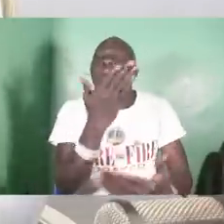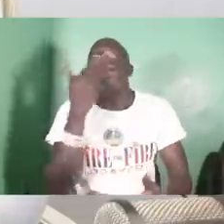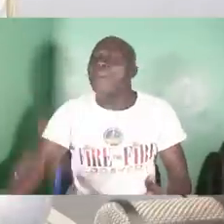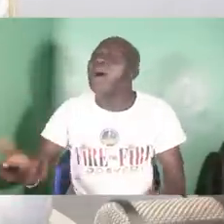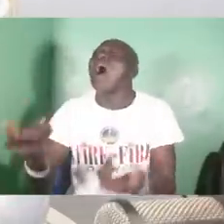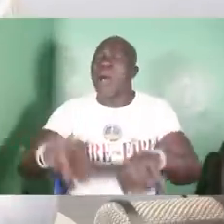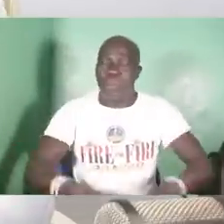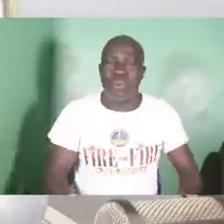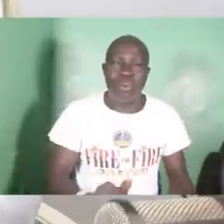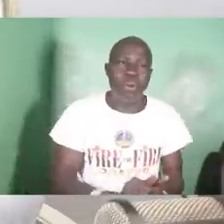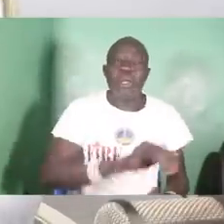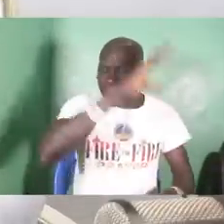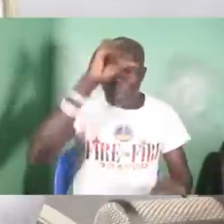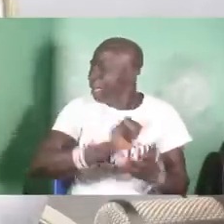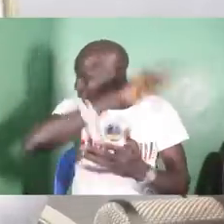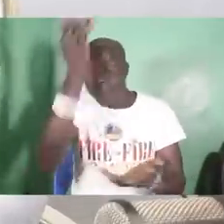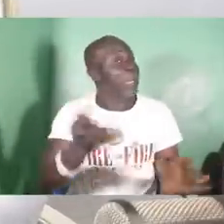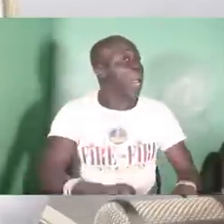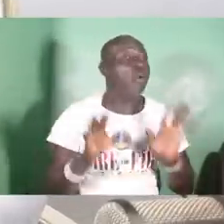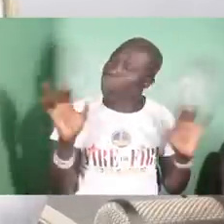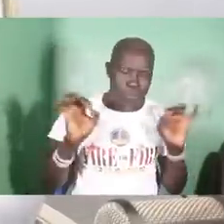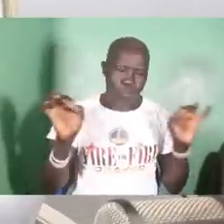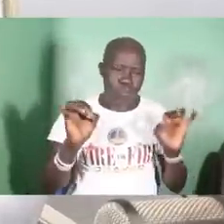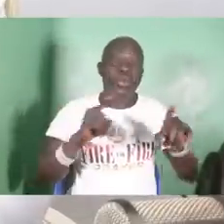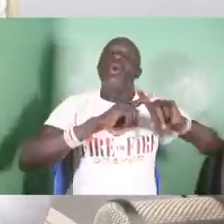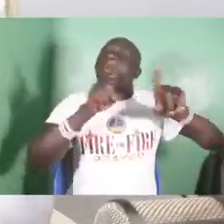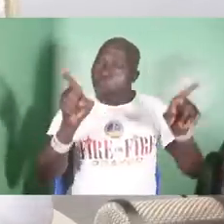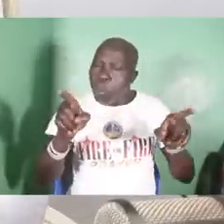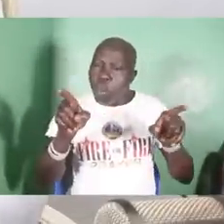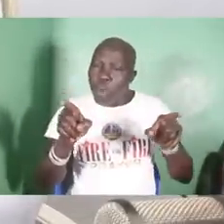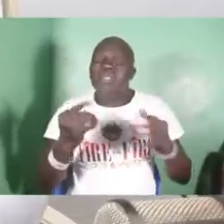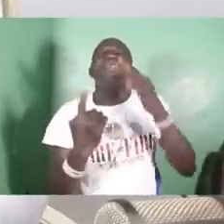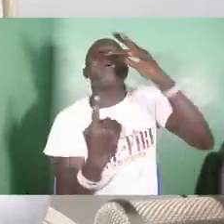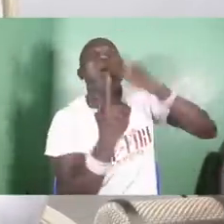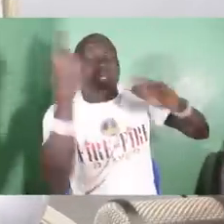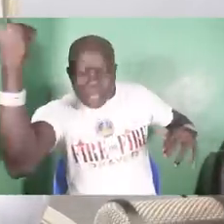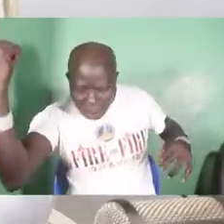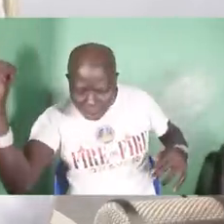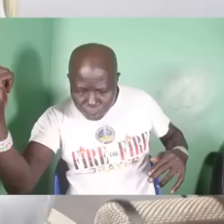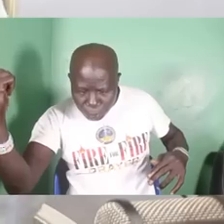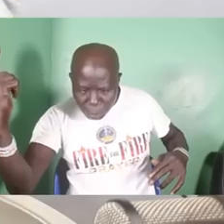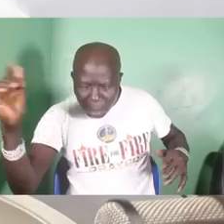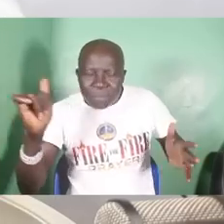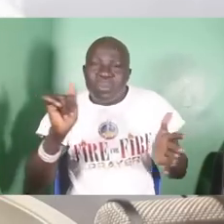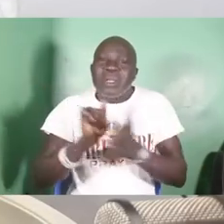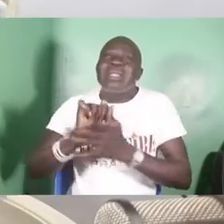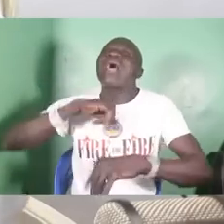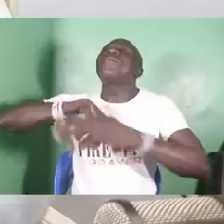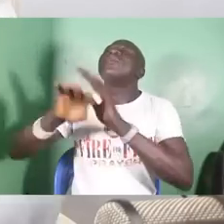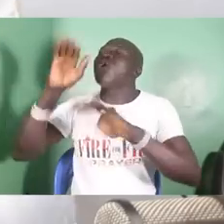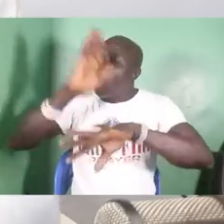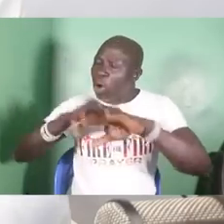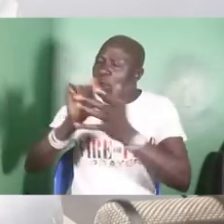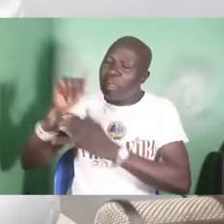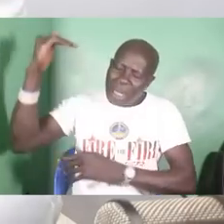incident happened. And that child did not go with that. But he escaped you. That's why we call